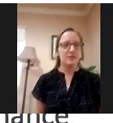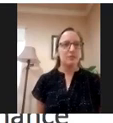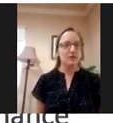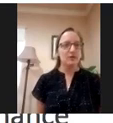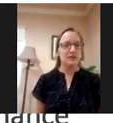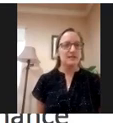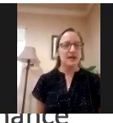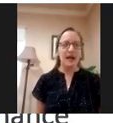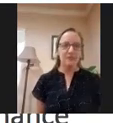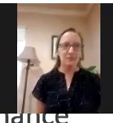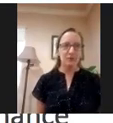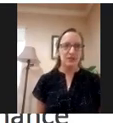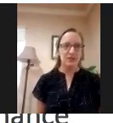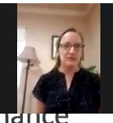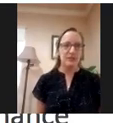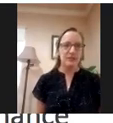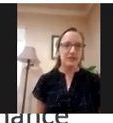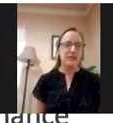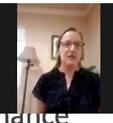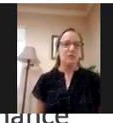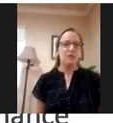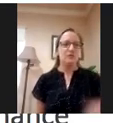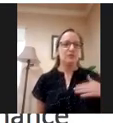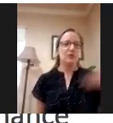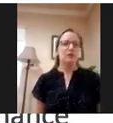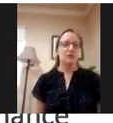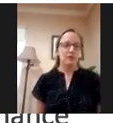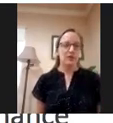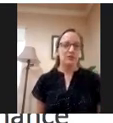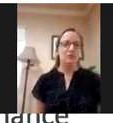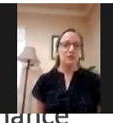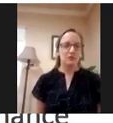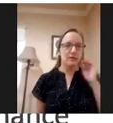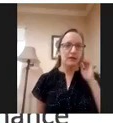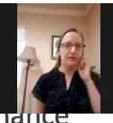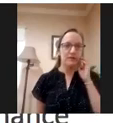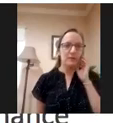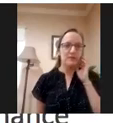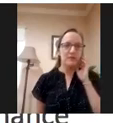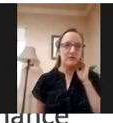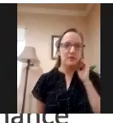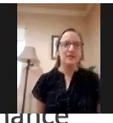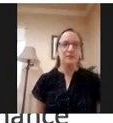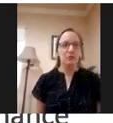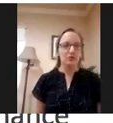the most important is that after the project is completed, we do turn the project over to the non-federal